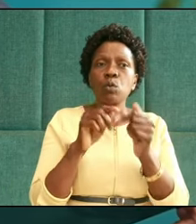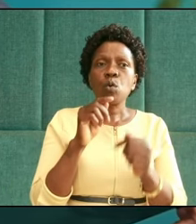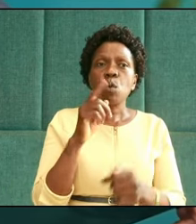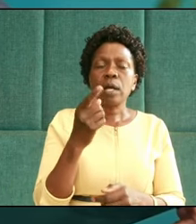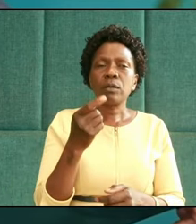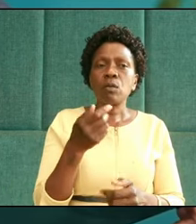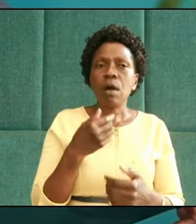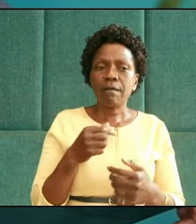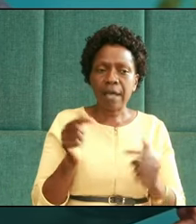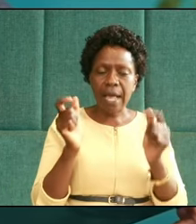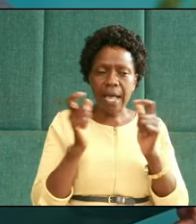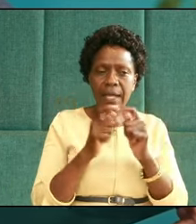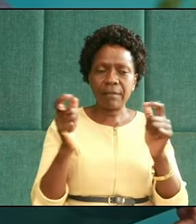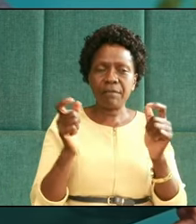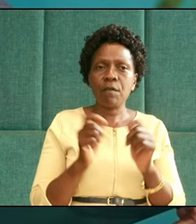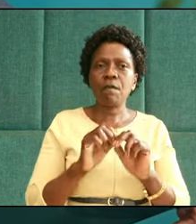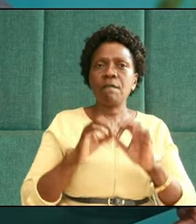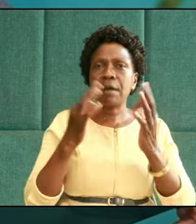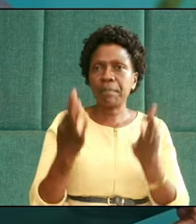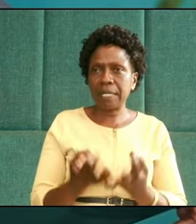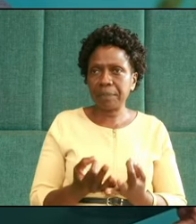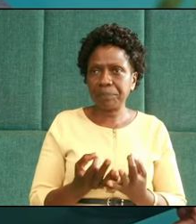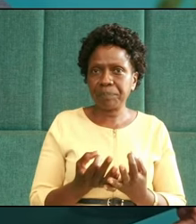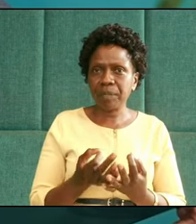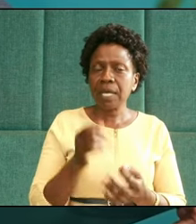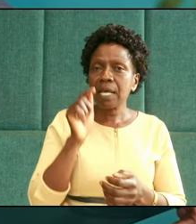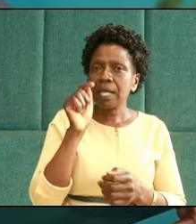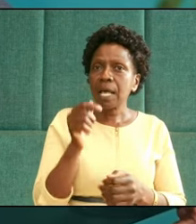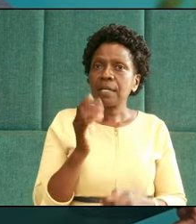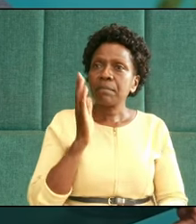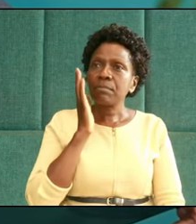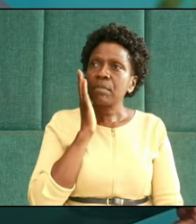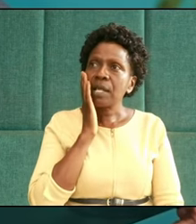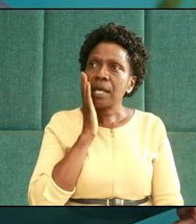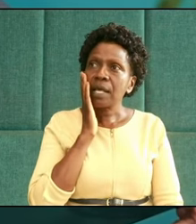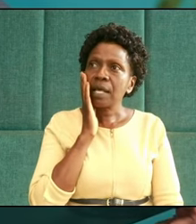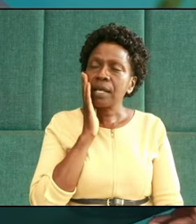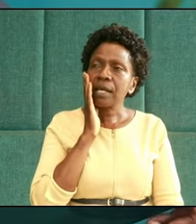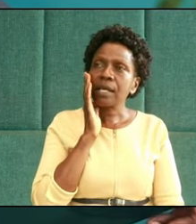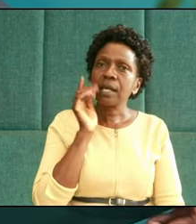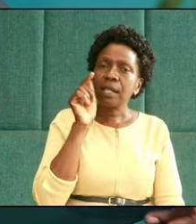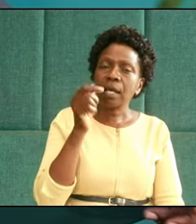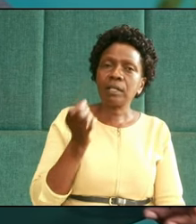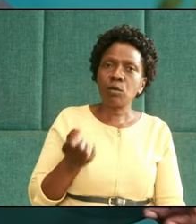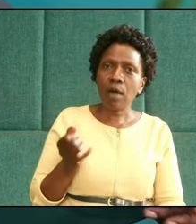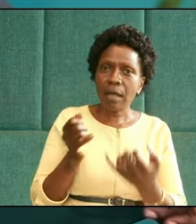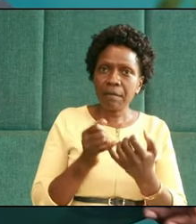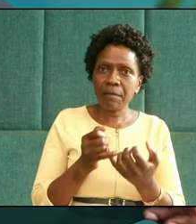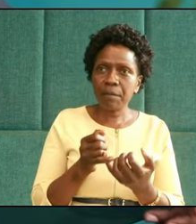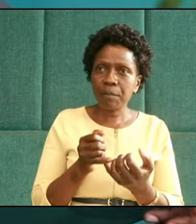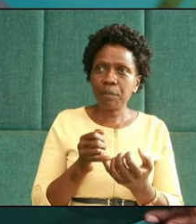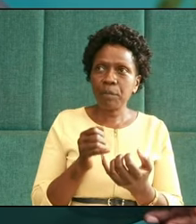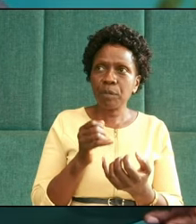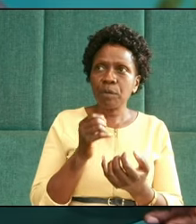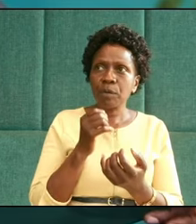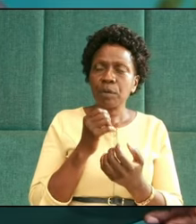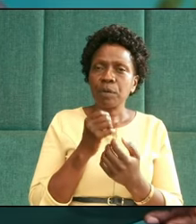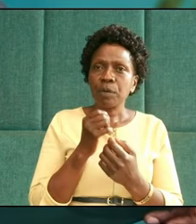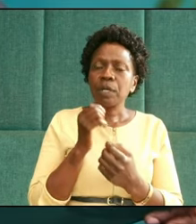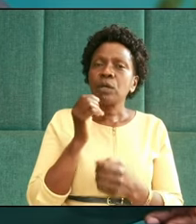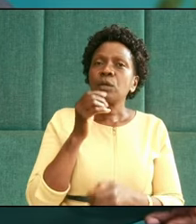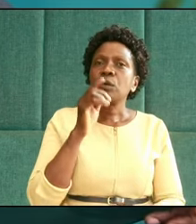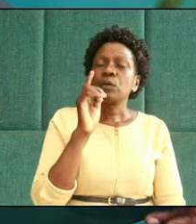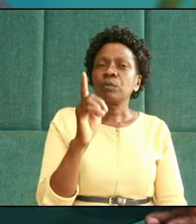innocent children, that innocent mother, that innocent wife, they were bought by the blood of